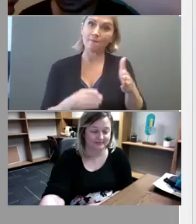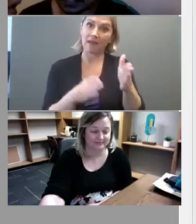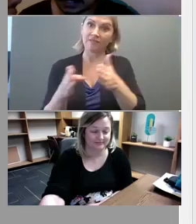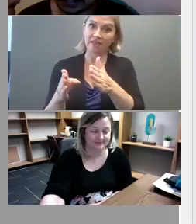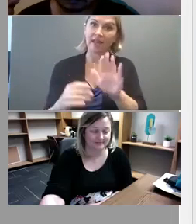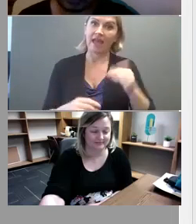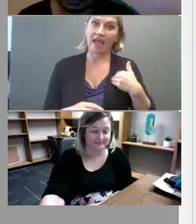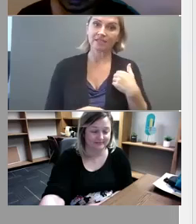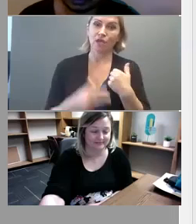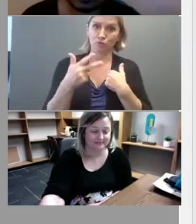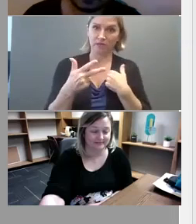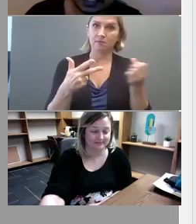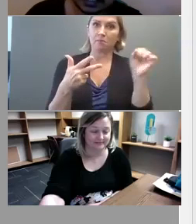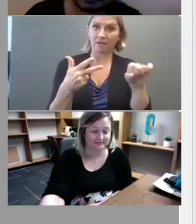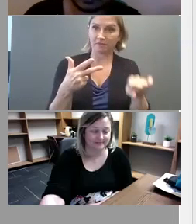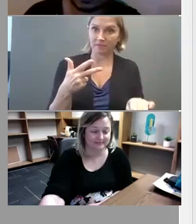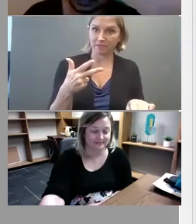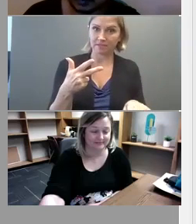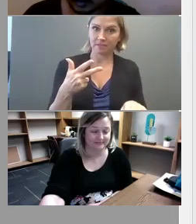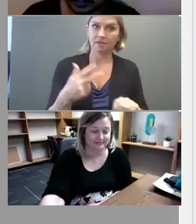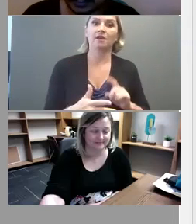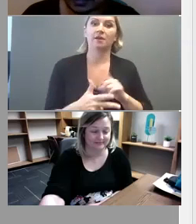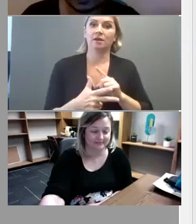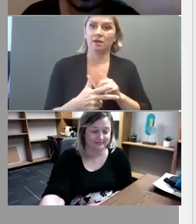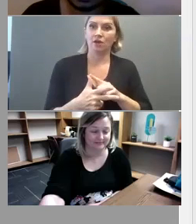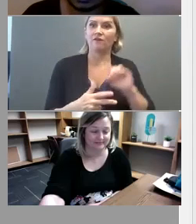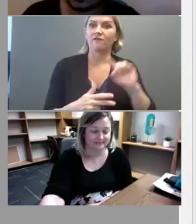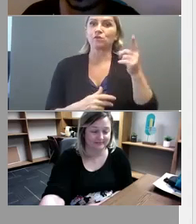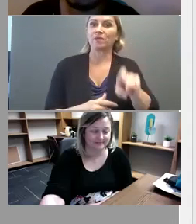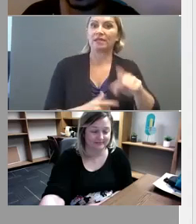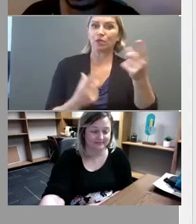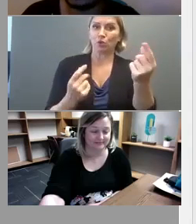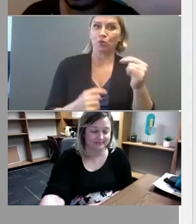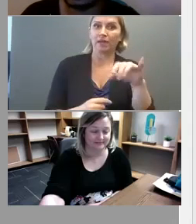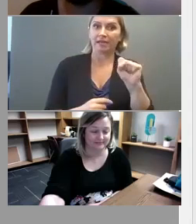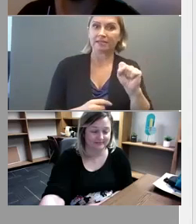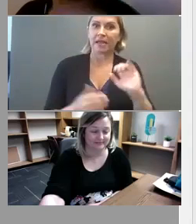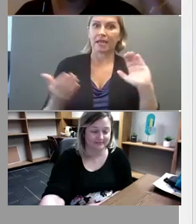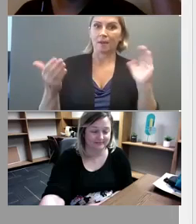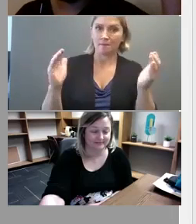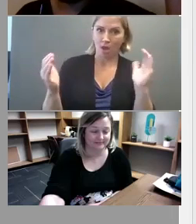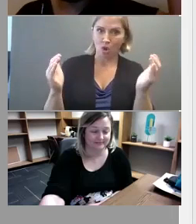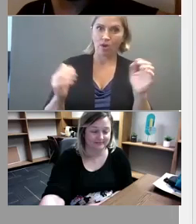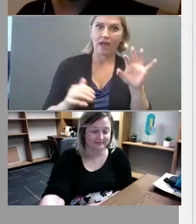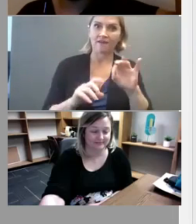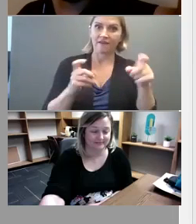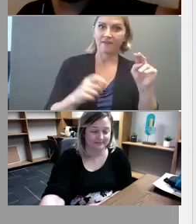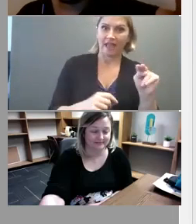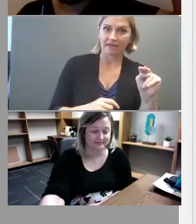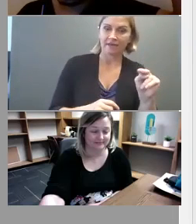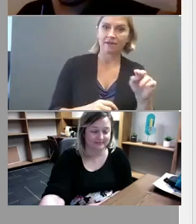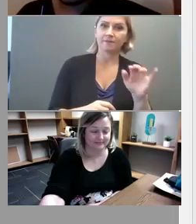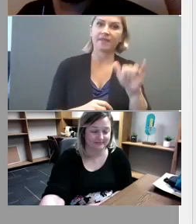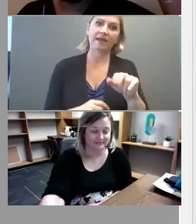3 possible cases. Now, first thing that we need to do is we need to compare f of n, and that could be anything, n squared,